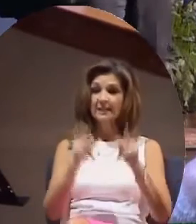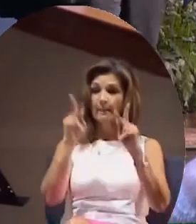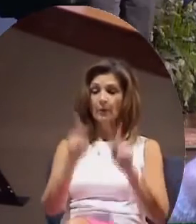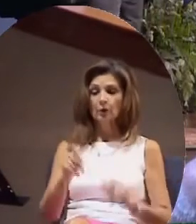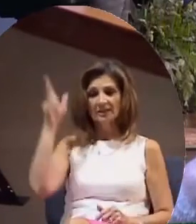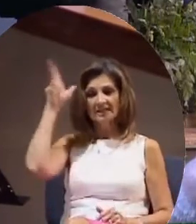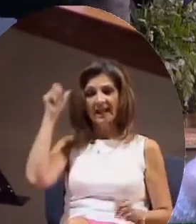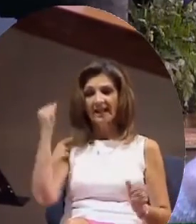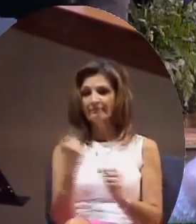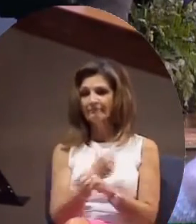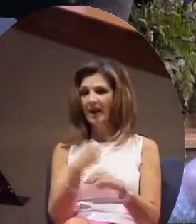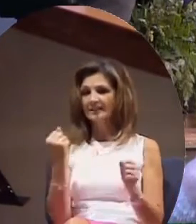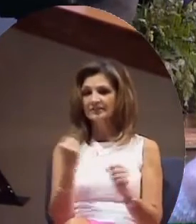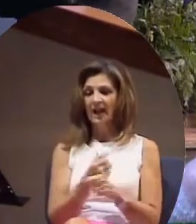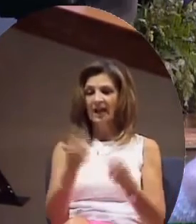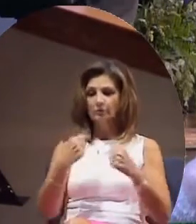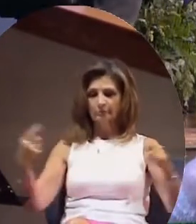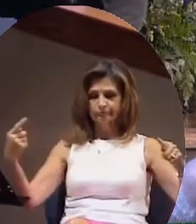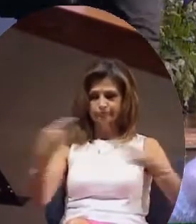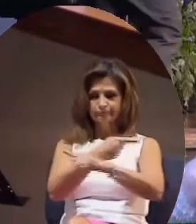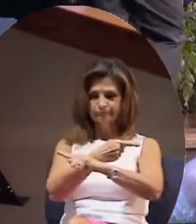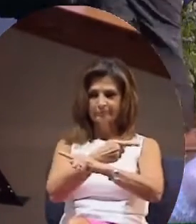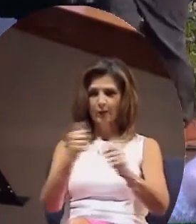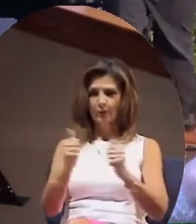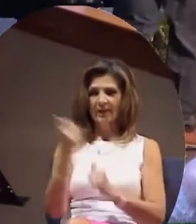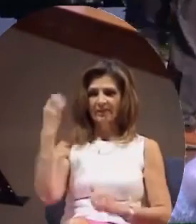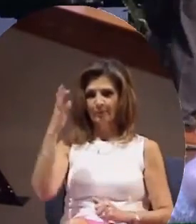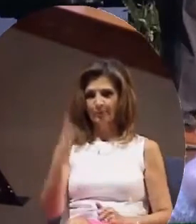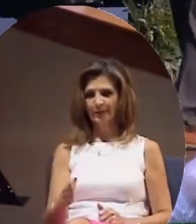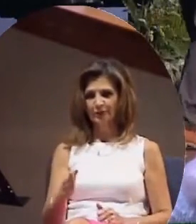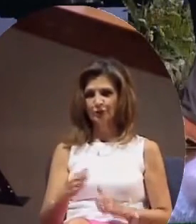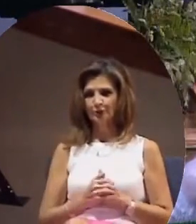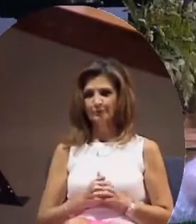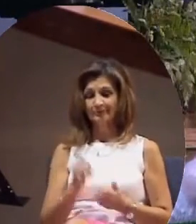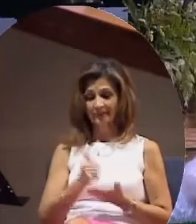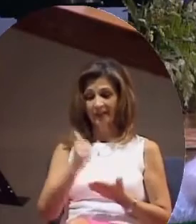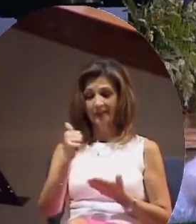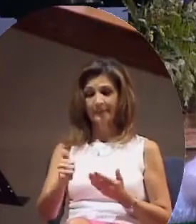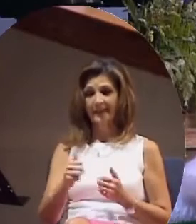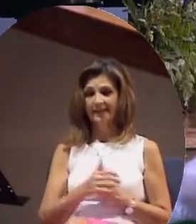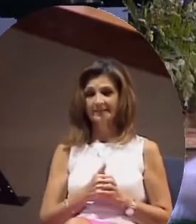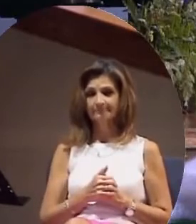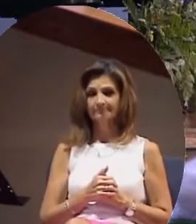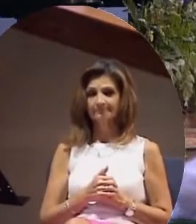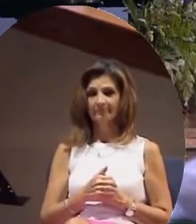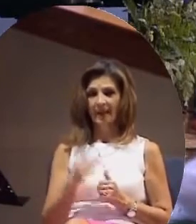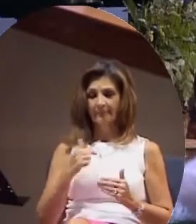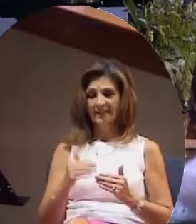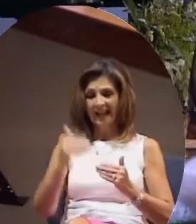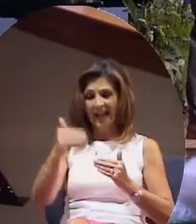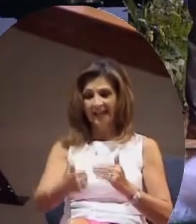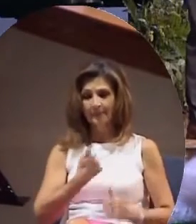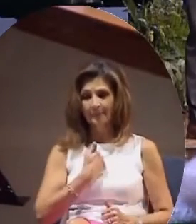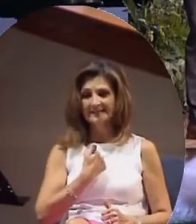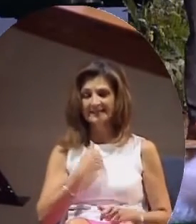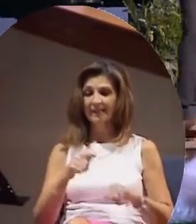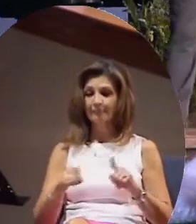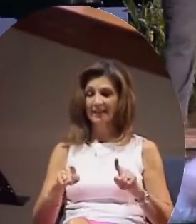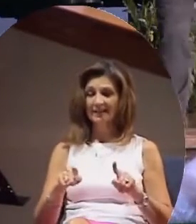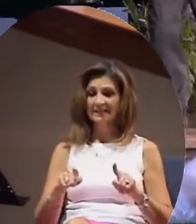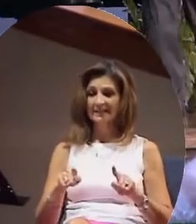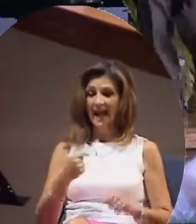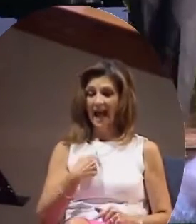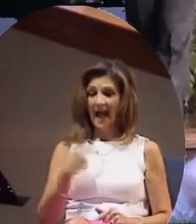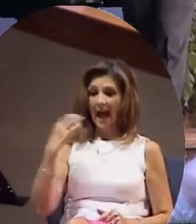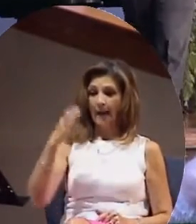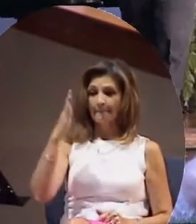the devil fights trying to get you crossed up with your preacher. Amen. I'm getting ahead of myself here, but I